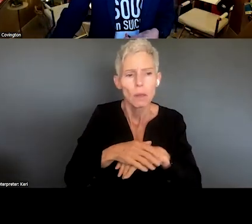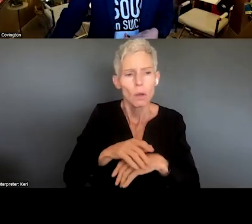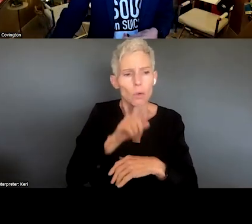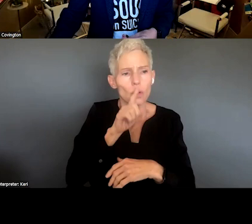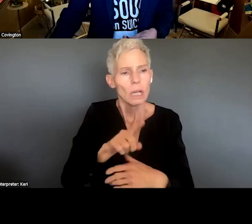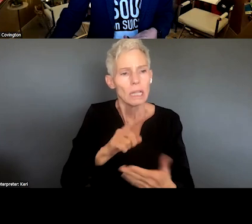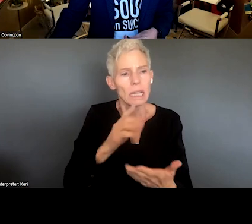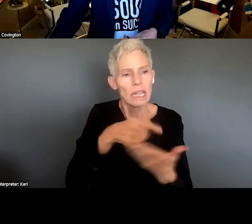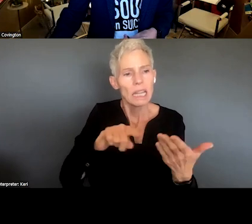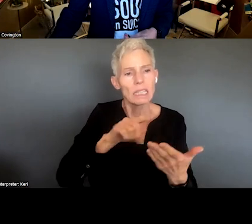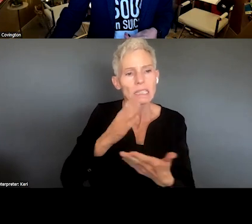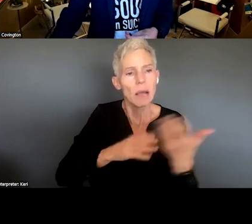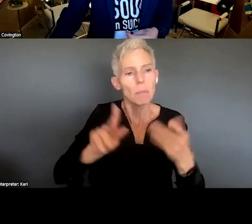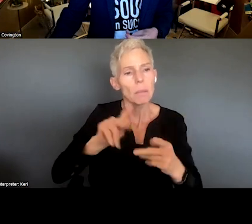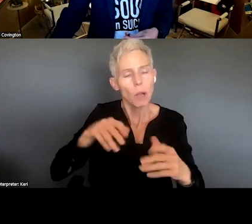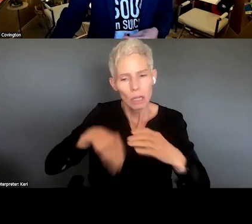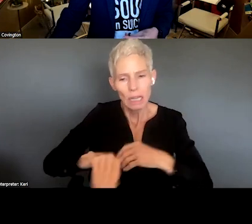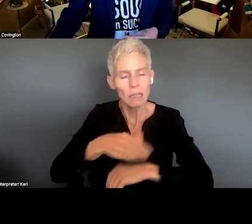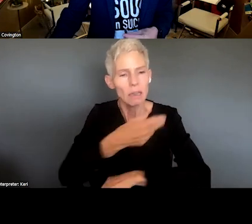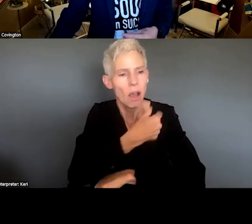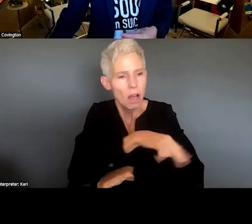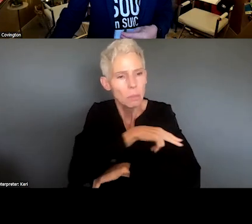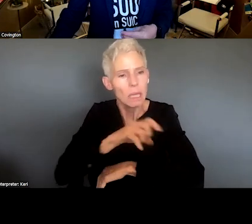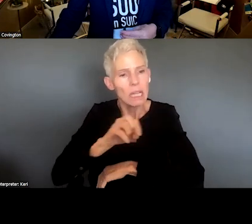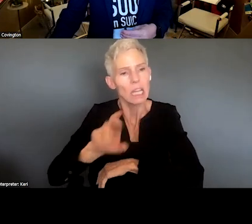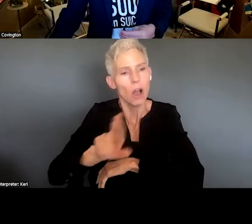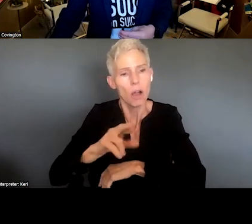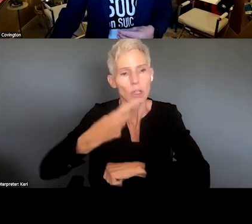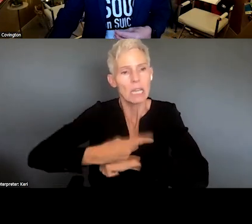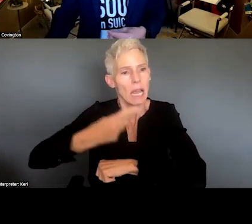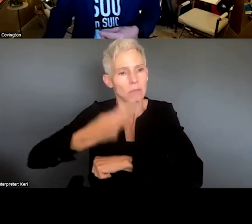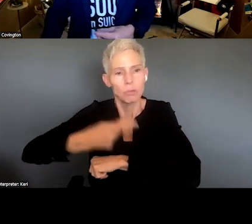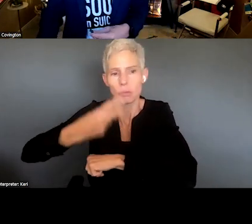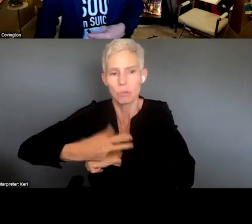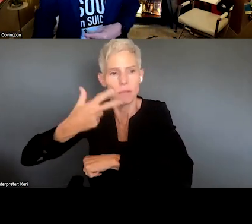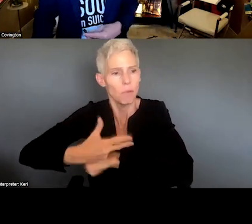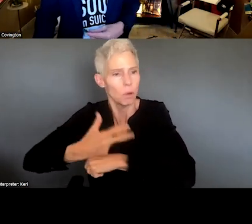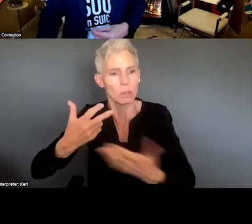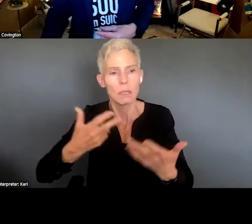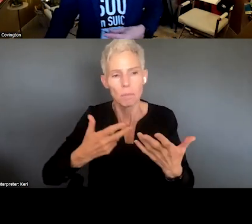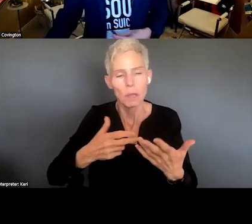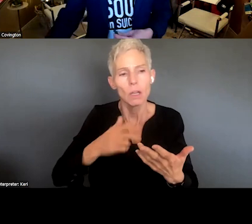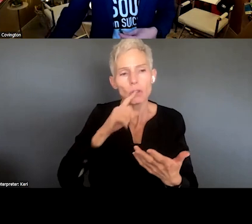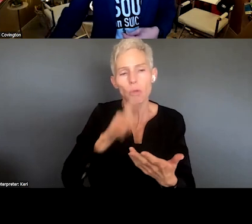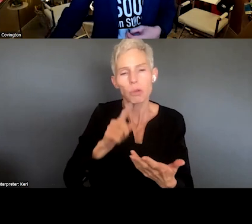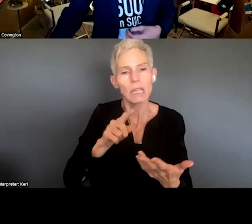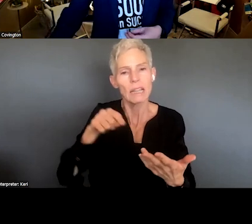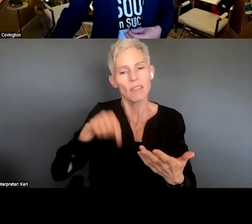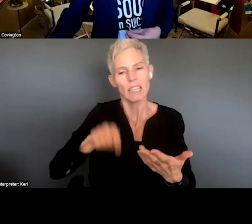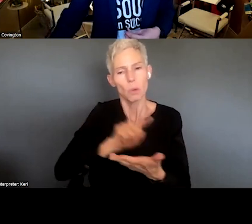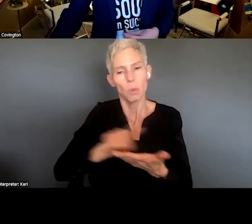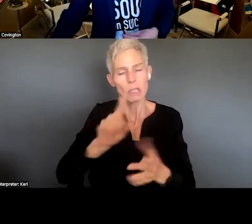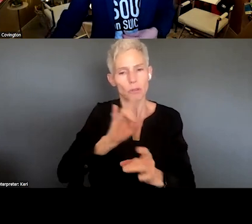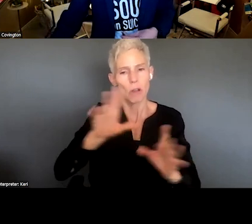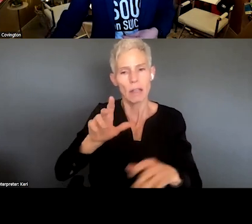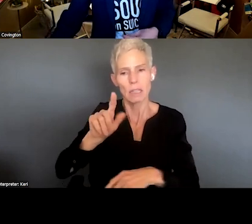ERs for days without active treatment, a practice called psychiatric boarding. So this leads us into this week's Crisis Trivia Hot Seat.